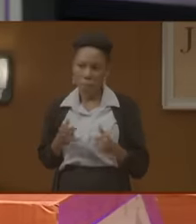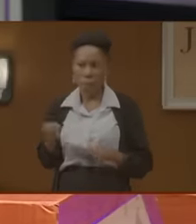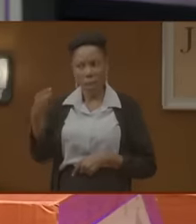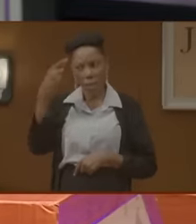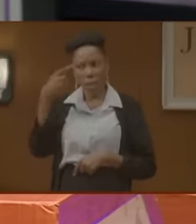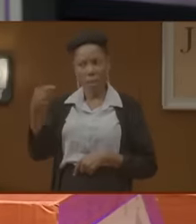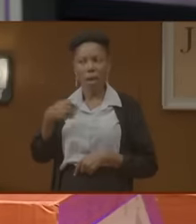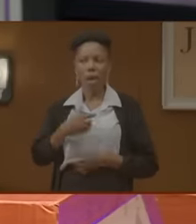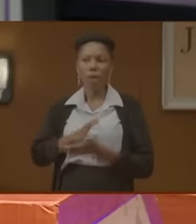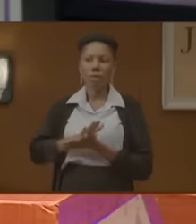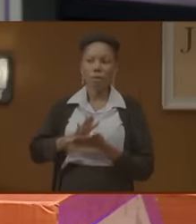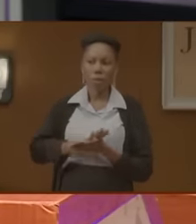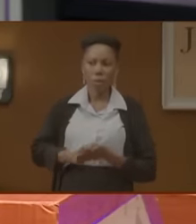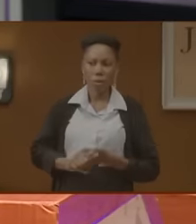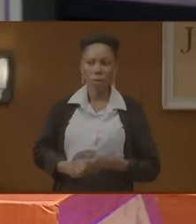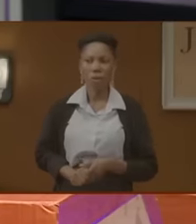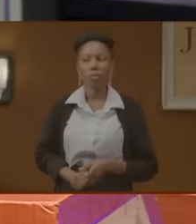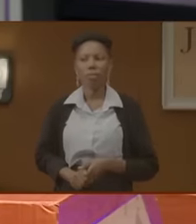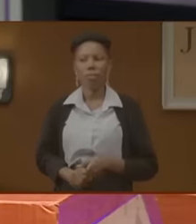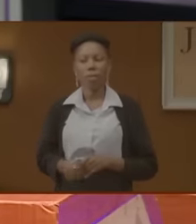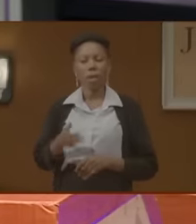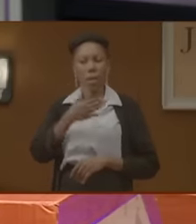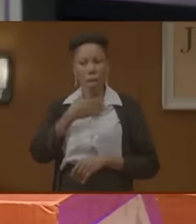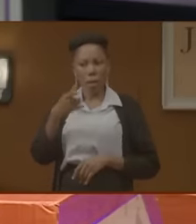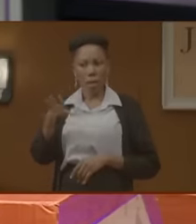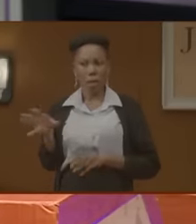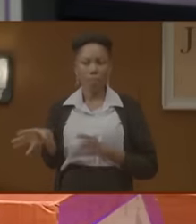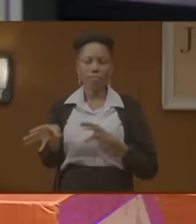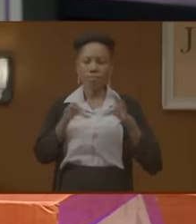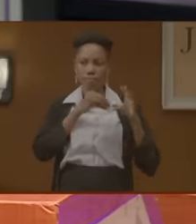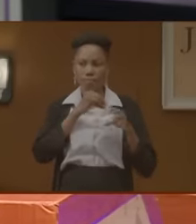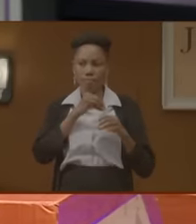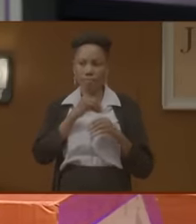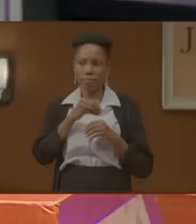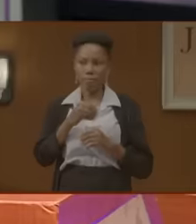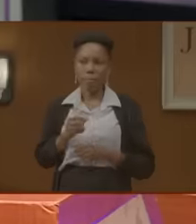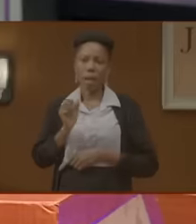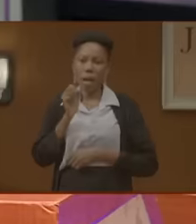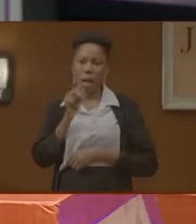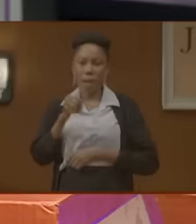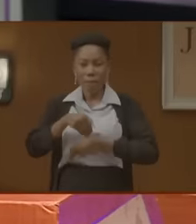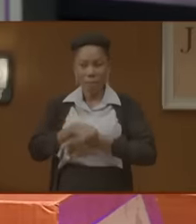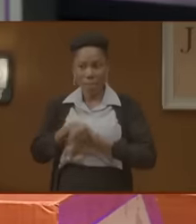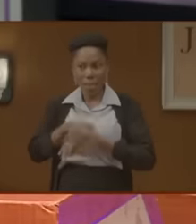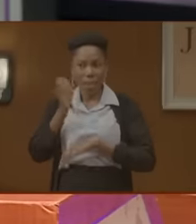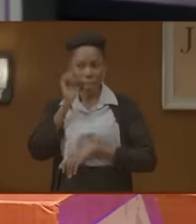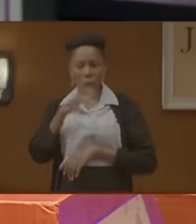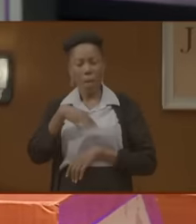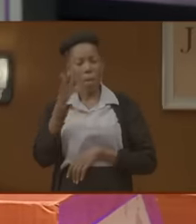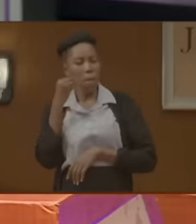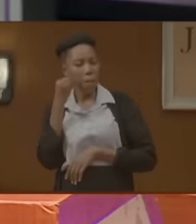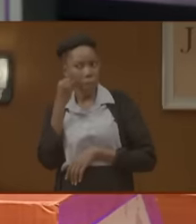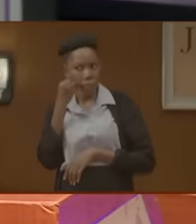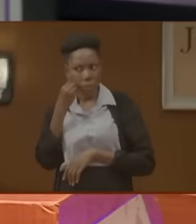has forgiven. Then we left. I left that night. I left his place around 11. He said he's going to call